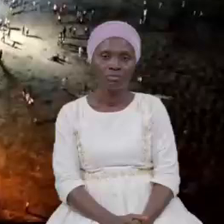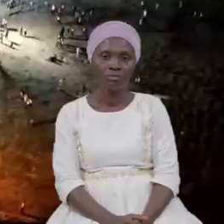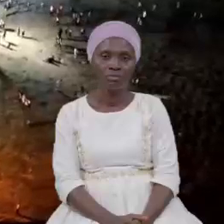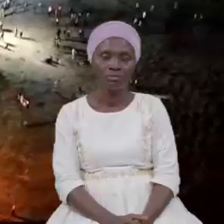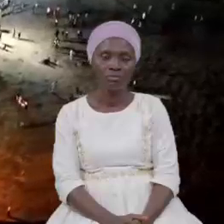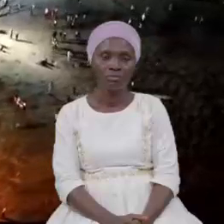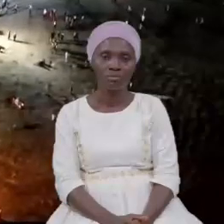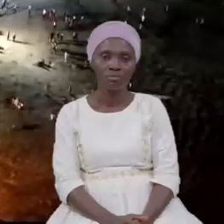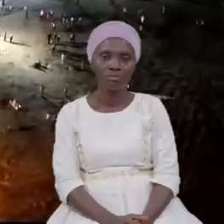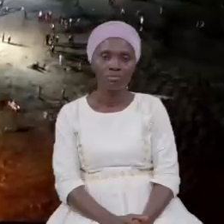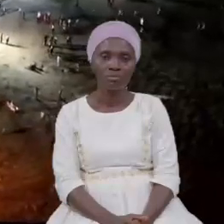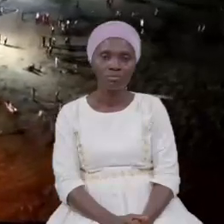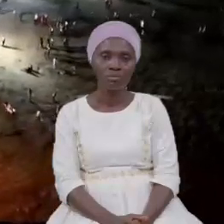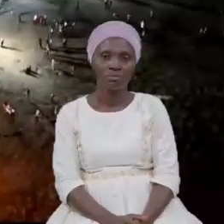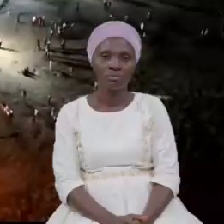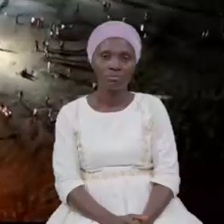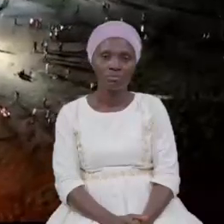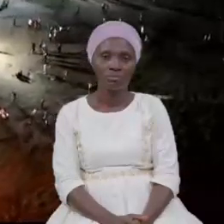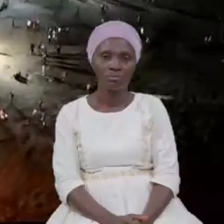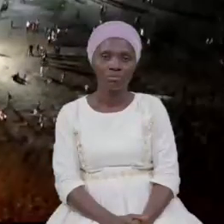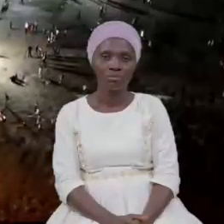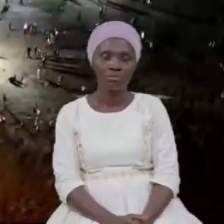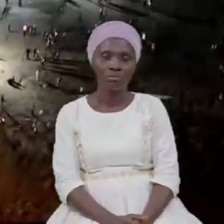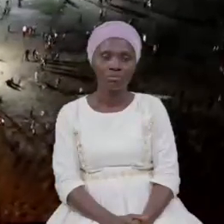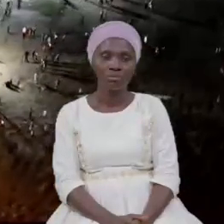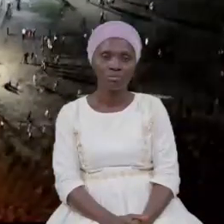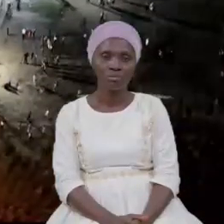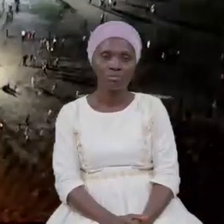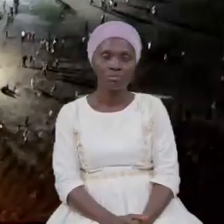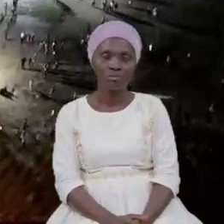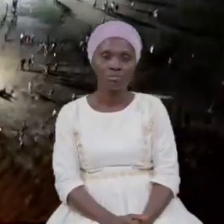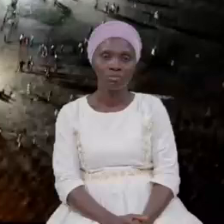partake of the blessing of the Lord here tonight.